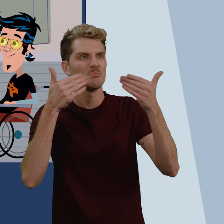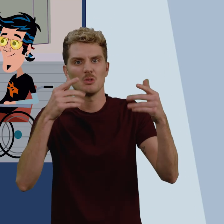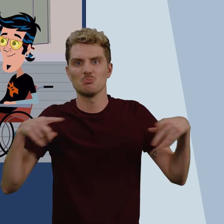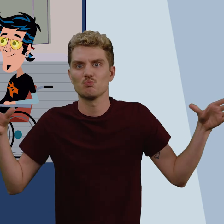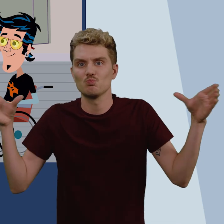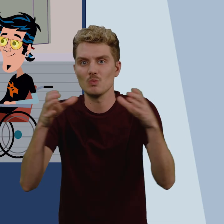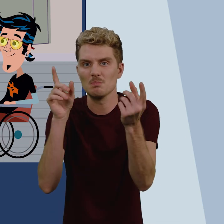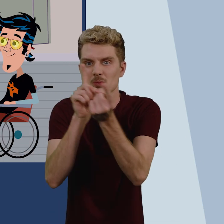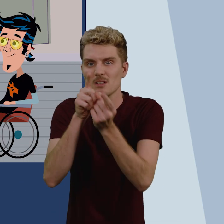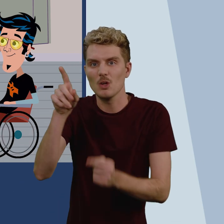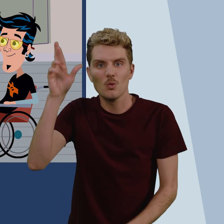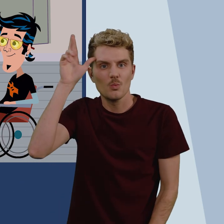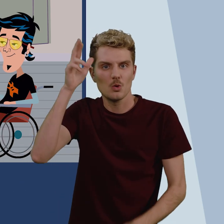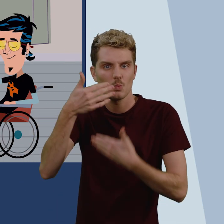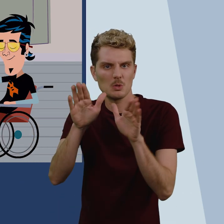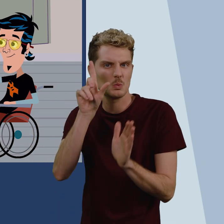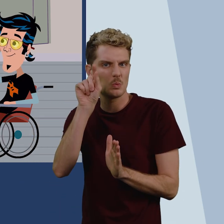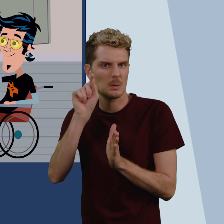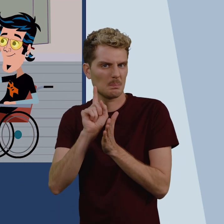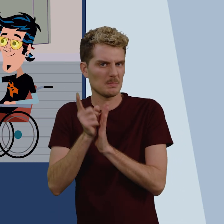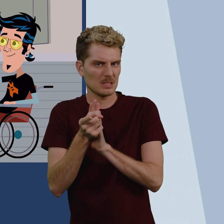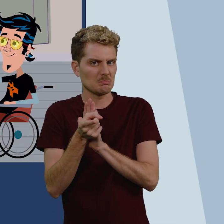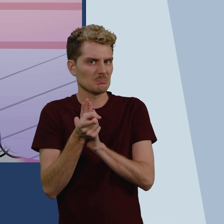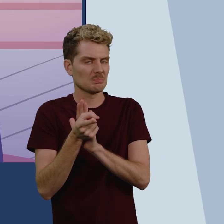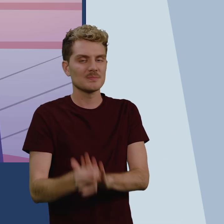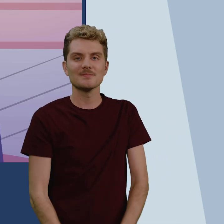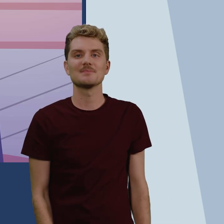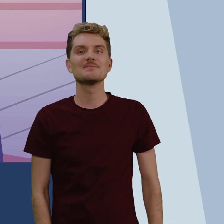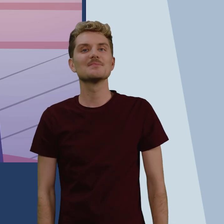Everyone, meet in Lorenzo's room in 20 minutes.